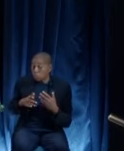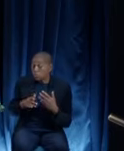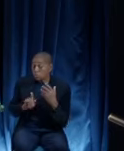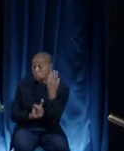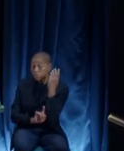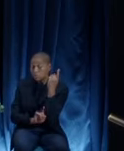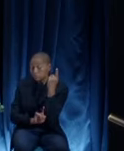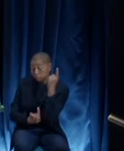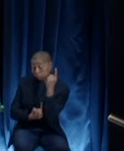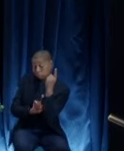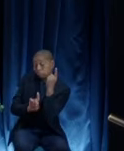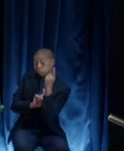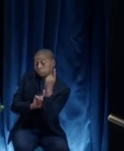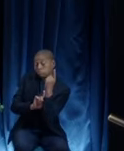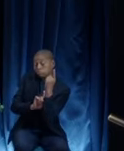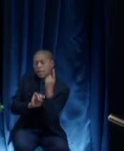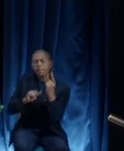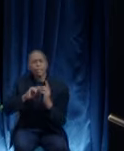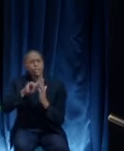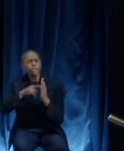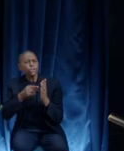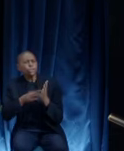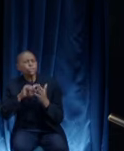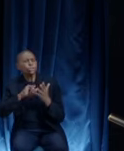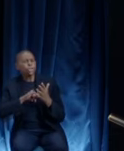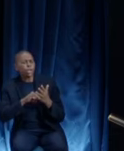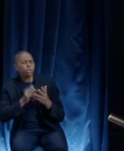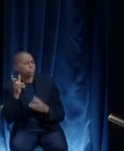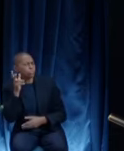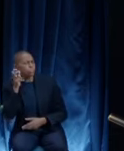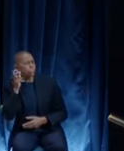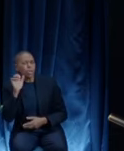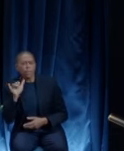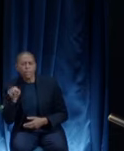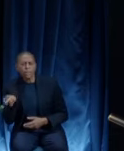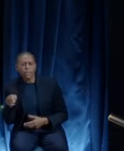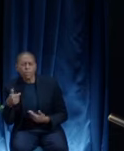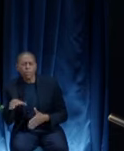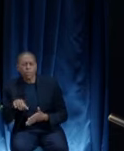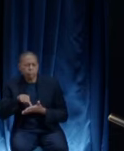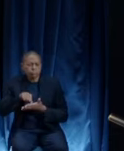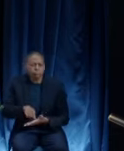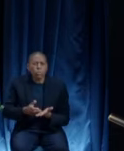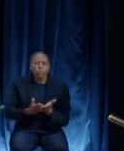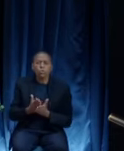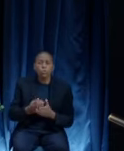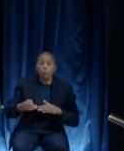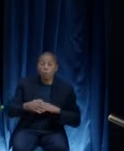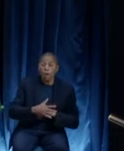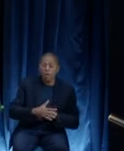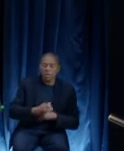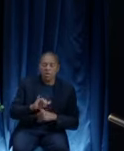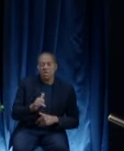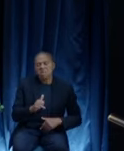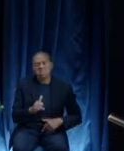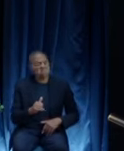and James hears that a rumour that you might be under the thumb of your wife, then you may well not